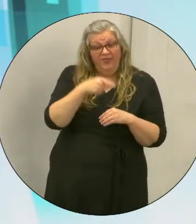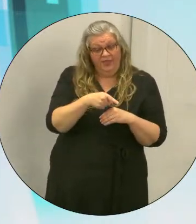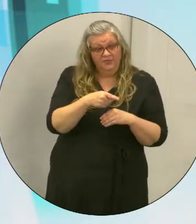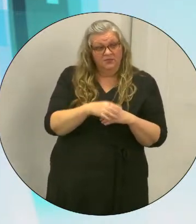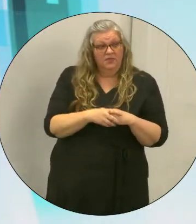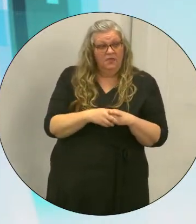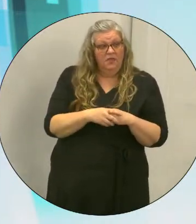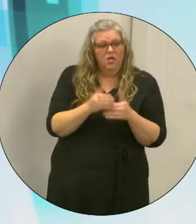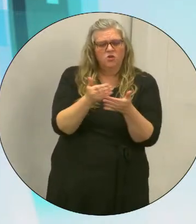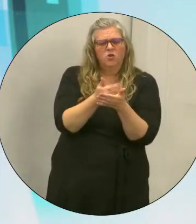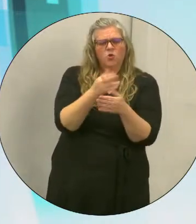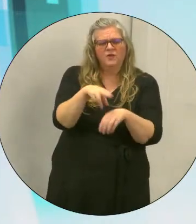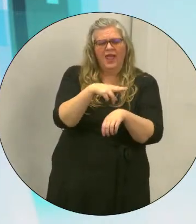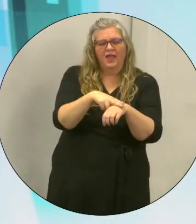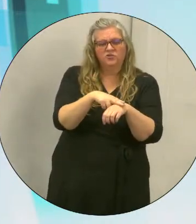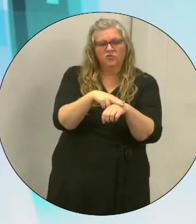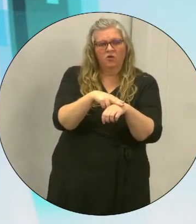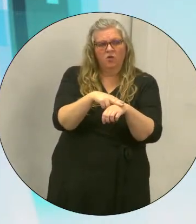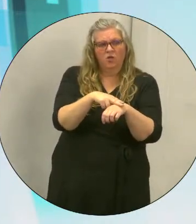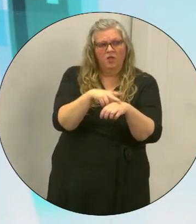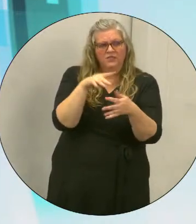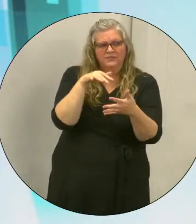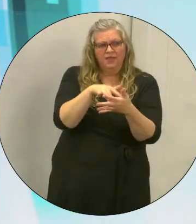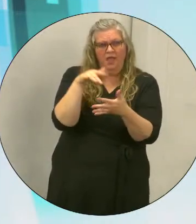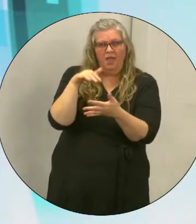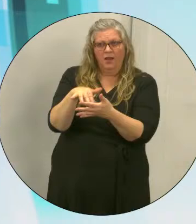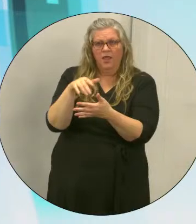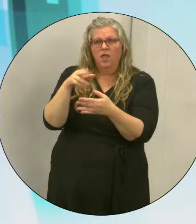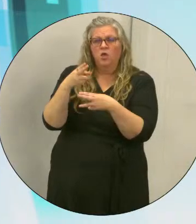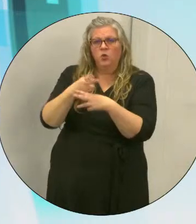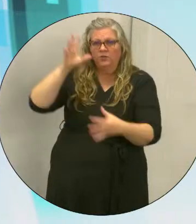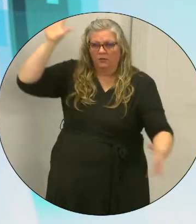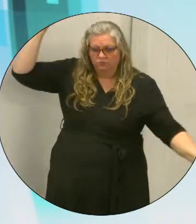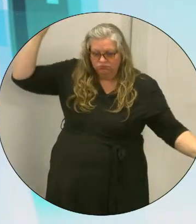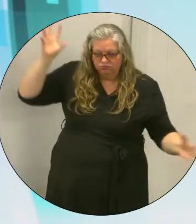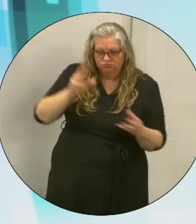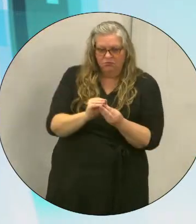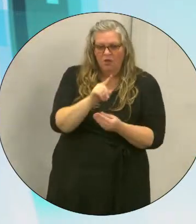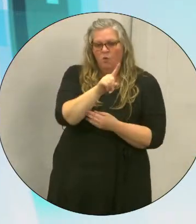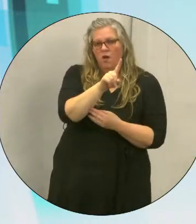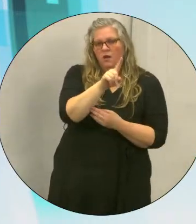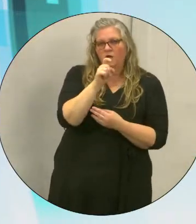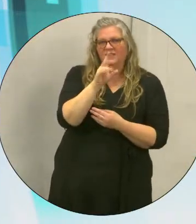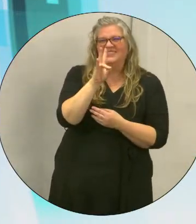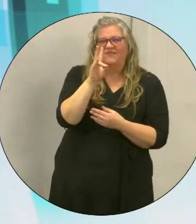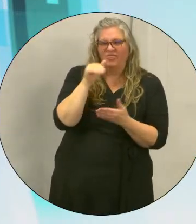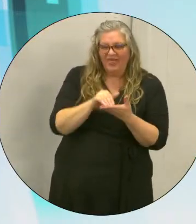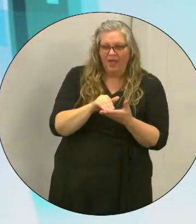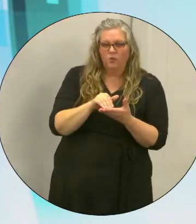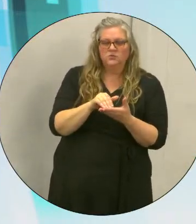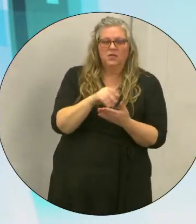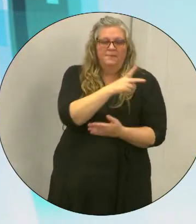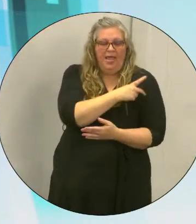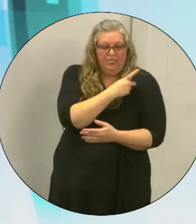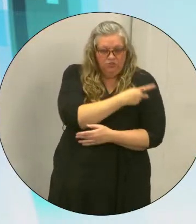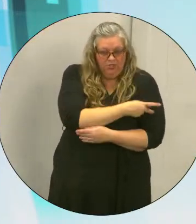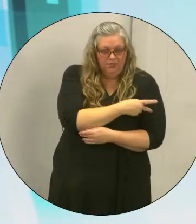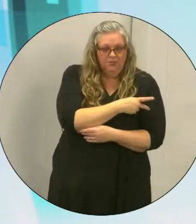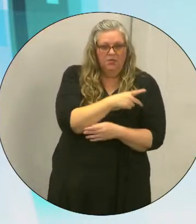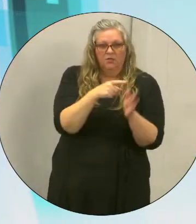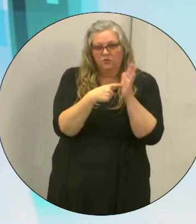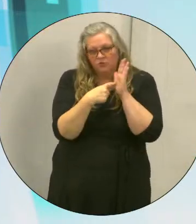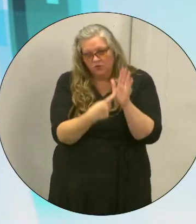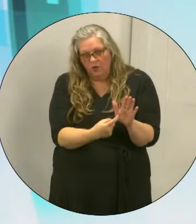Quote, a new national study using a massive database of over 107,000 patients reveals a harsh